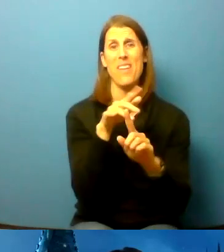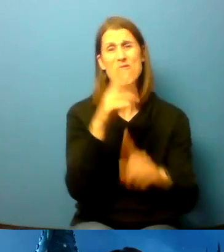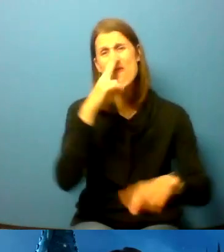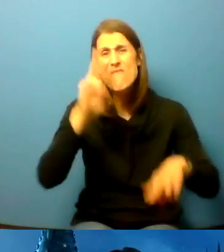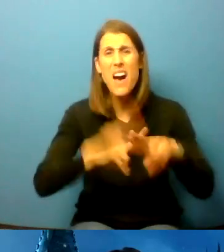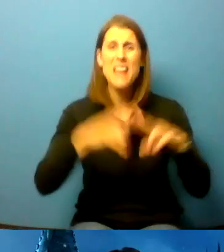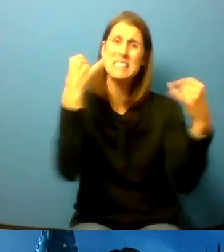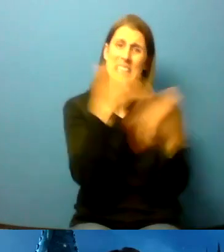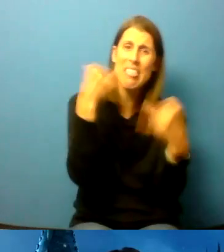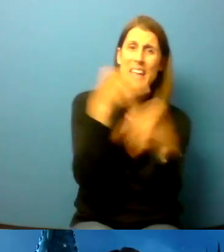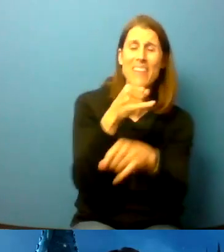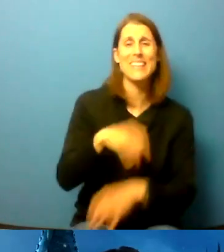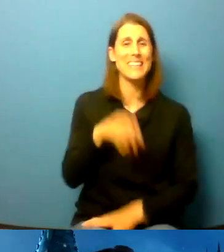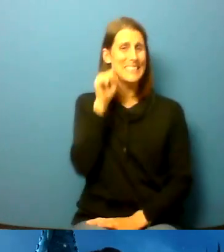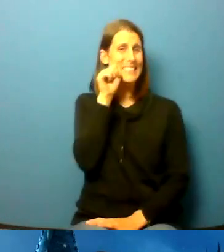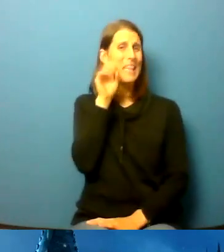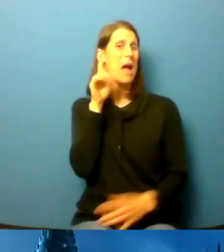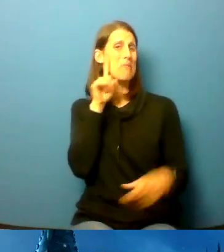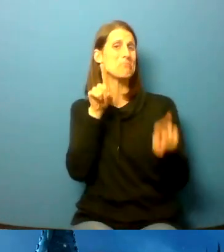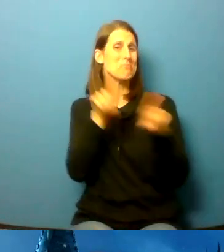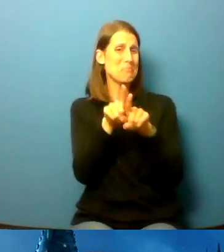I love it too.